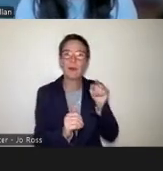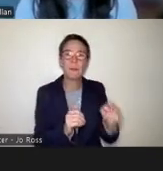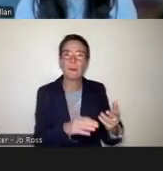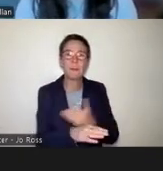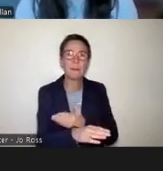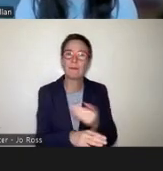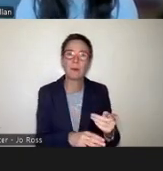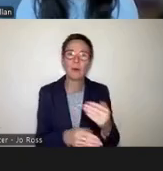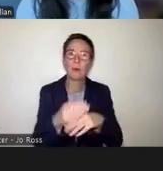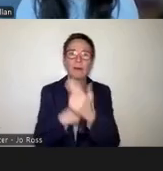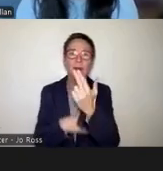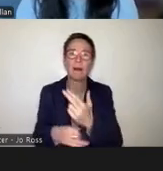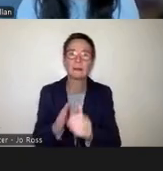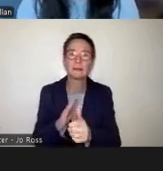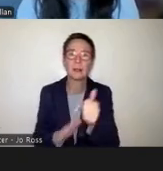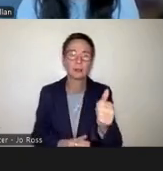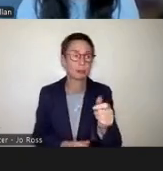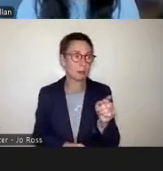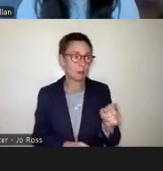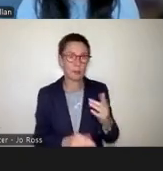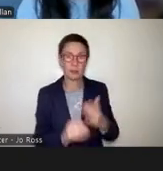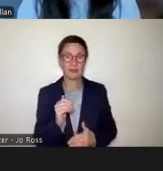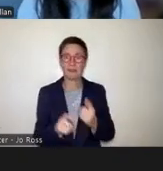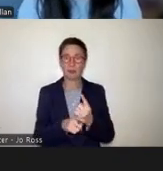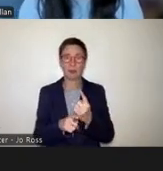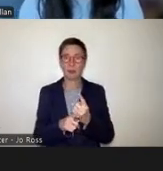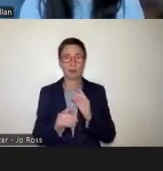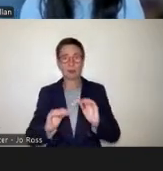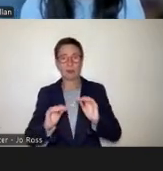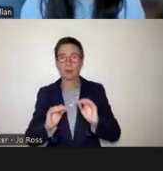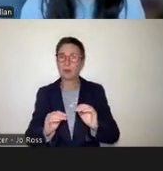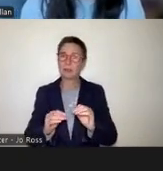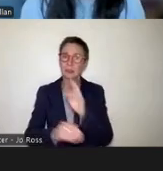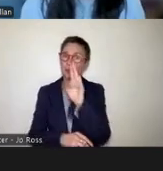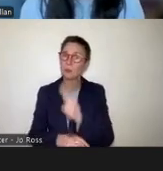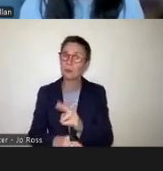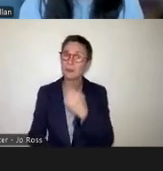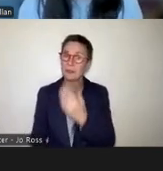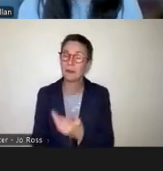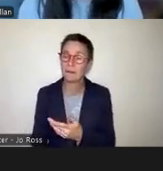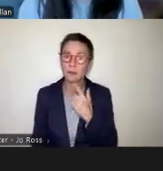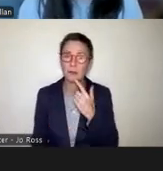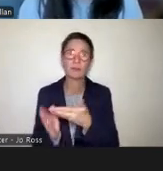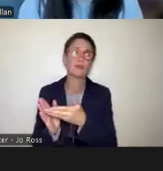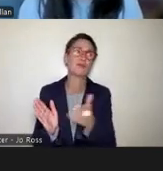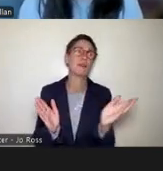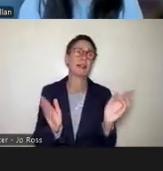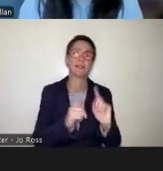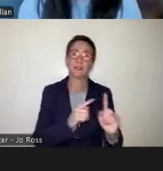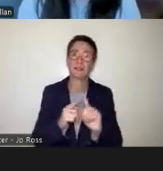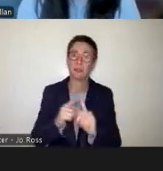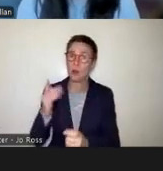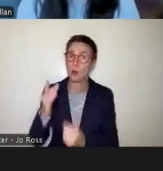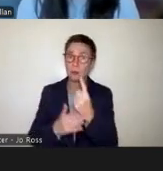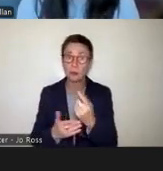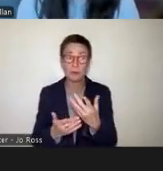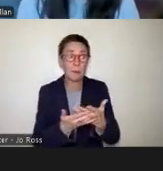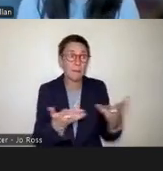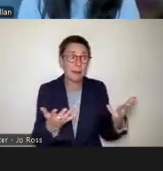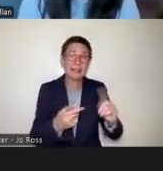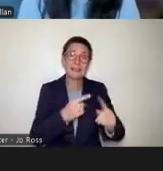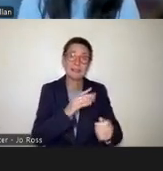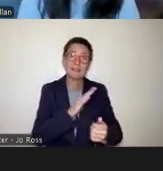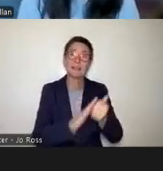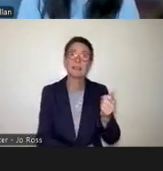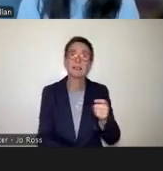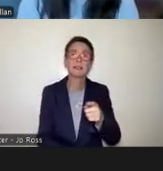and culture, but also don't get talked about enough in school. That there's a whole range of opportunities for a whole range of different skills. It doesn't